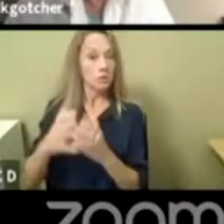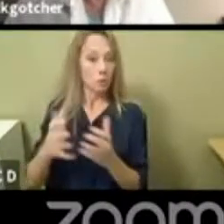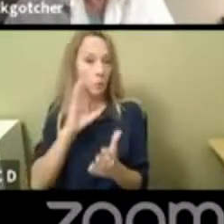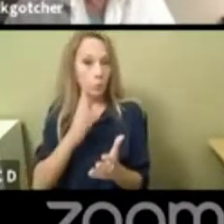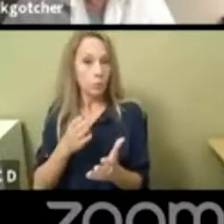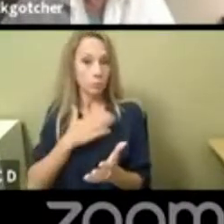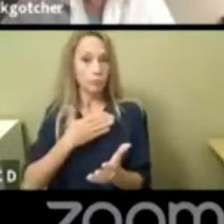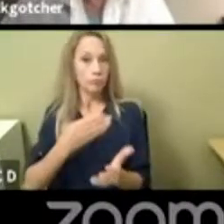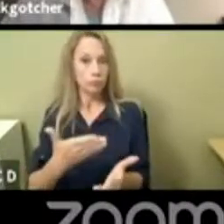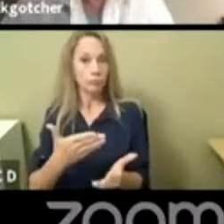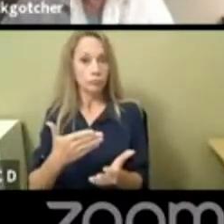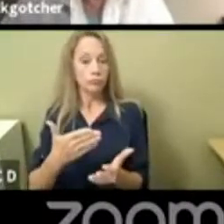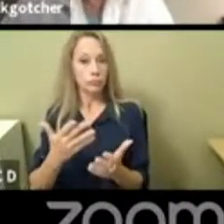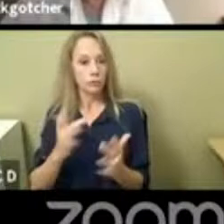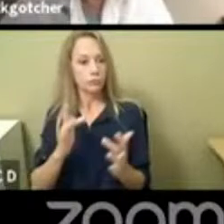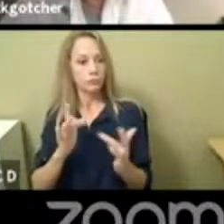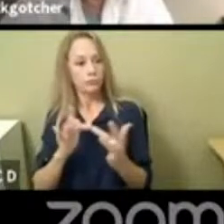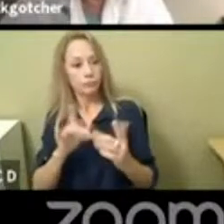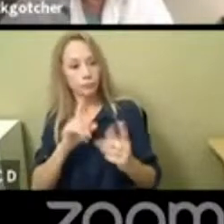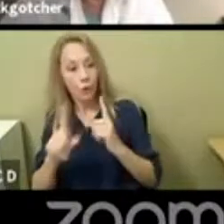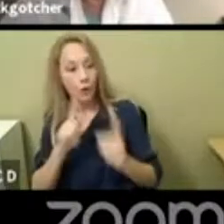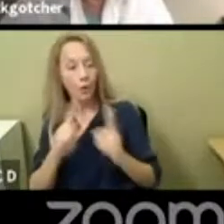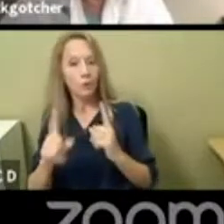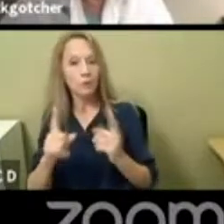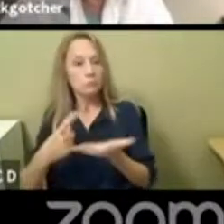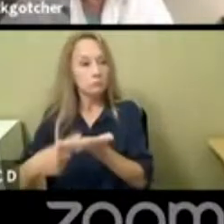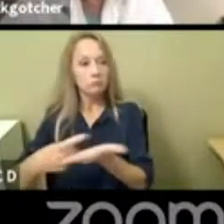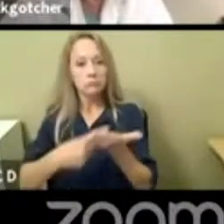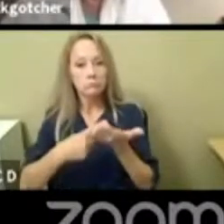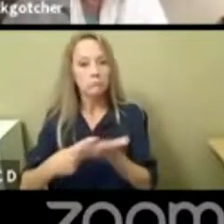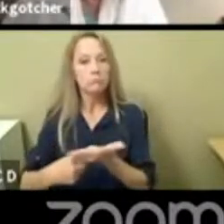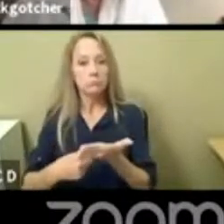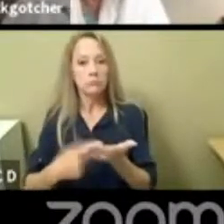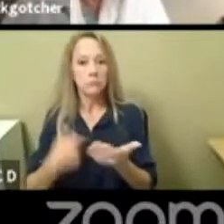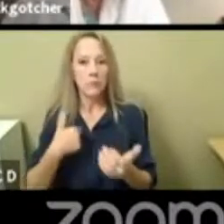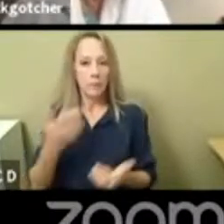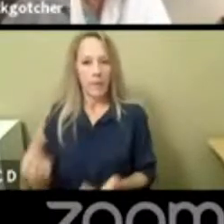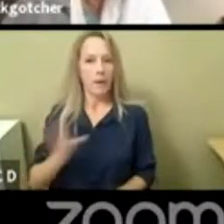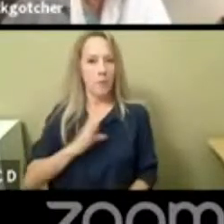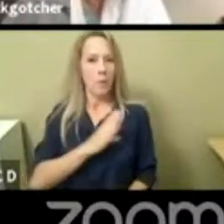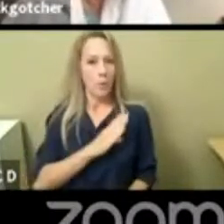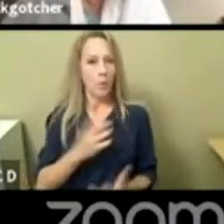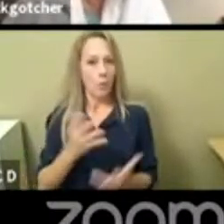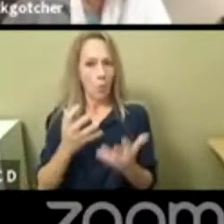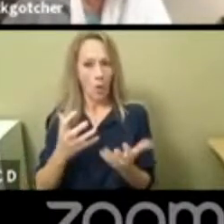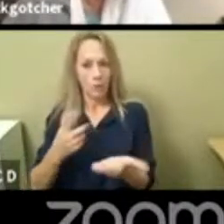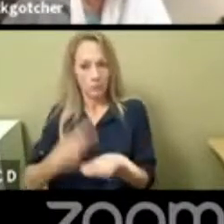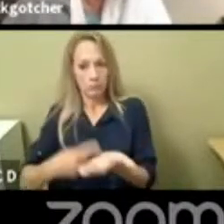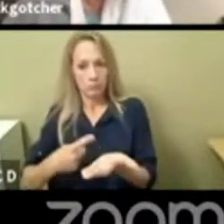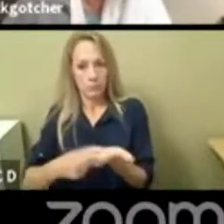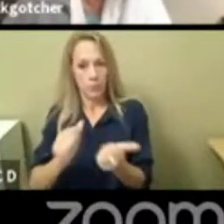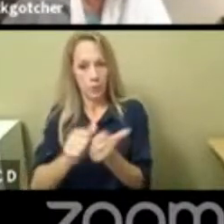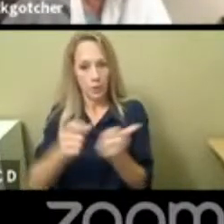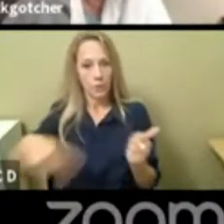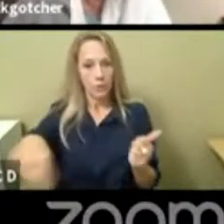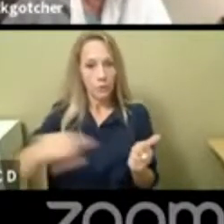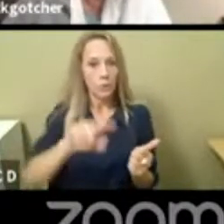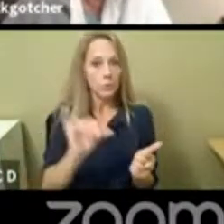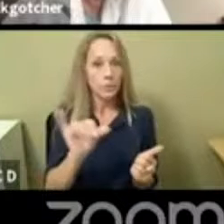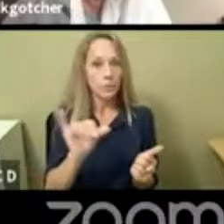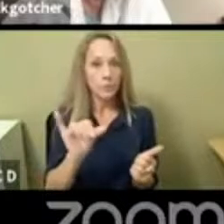be willing to talk. Well, they would love to talk with, and I'm on the board too. So we would love to talk with you guys, and as well as